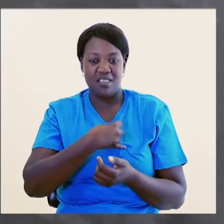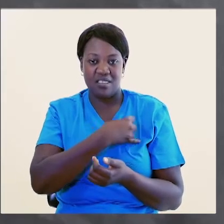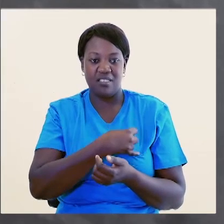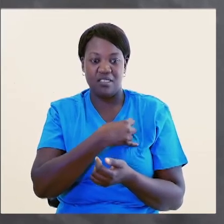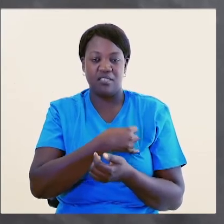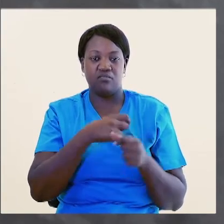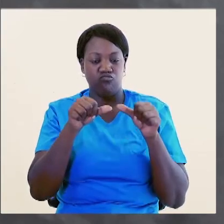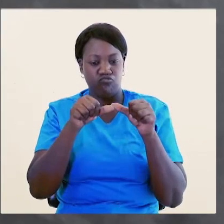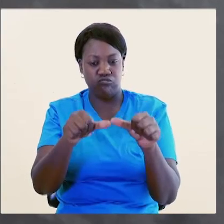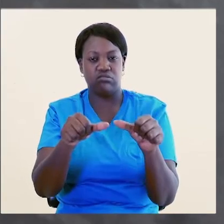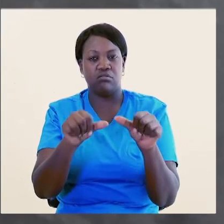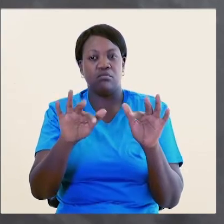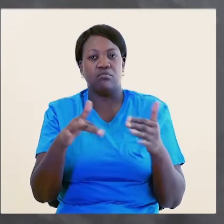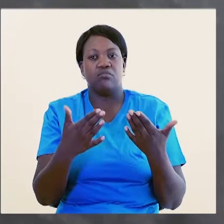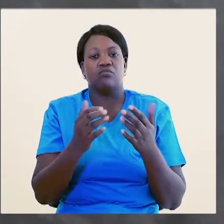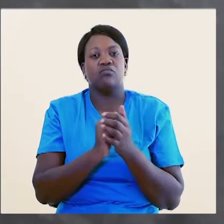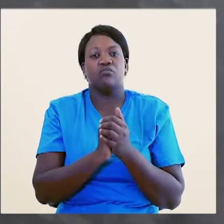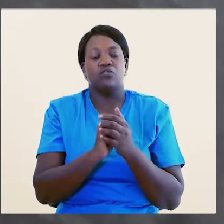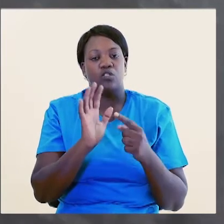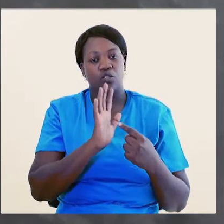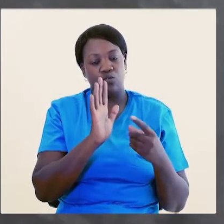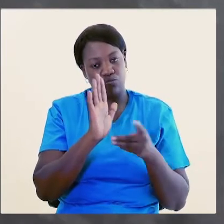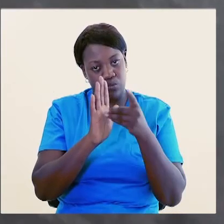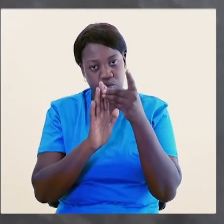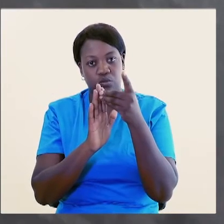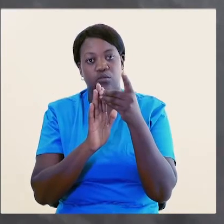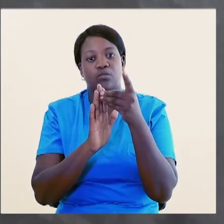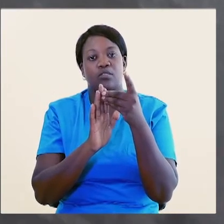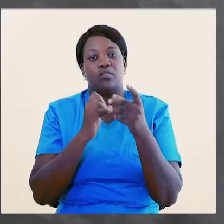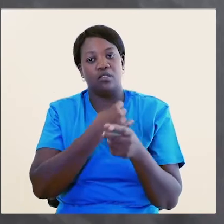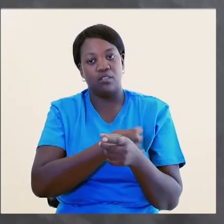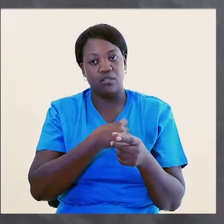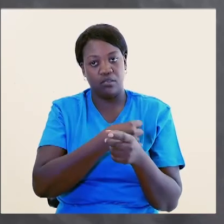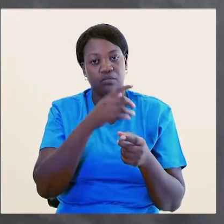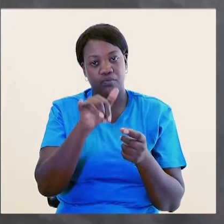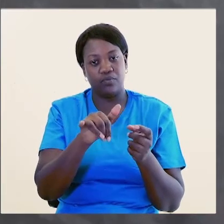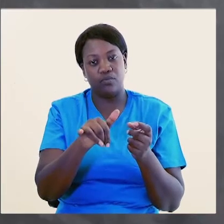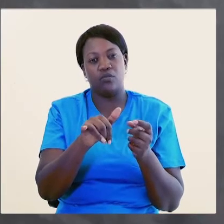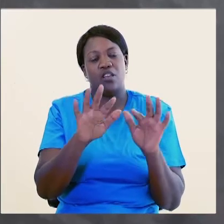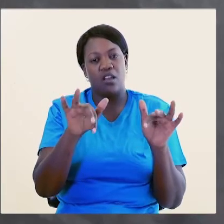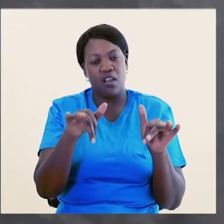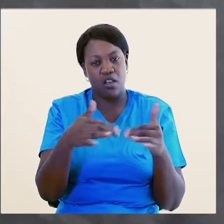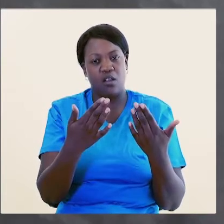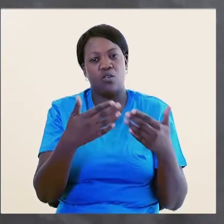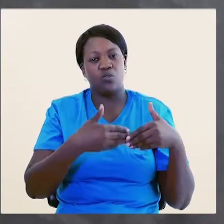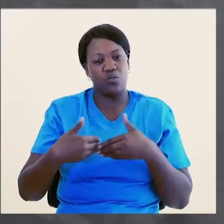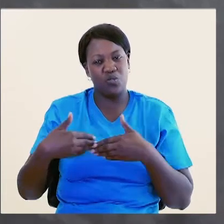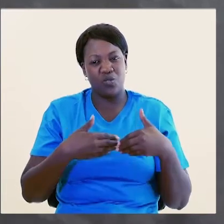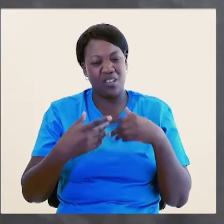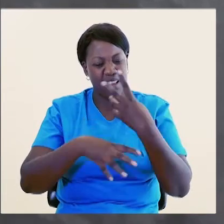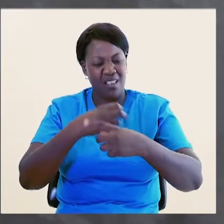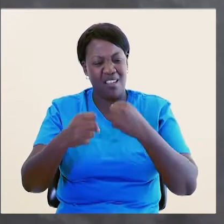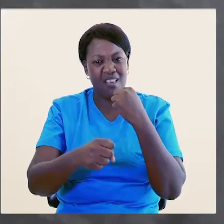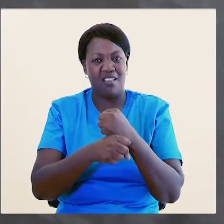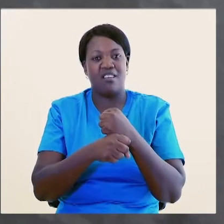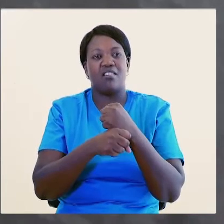expectancy. One of the most useful measures of development is life expectancy, which shows how long a newborn child is